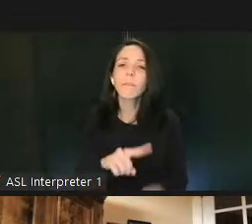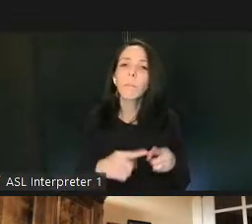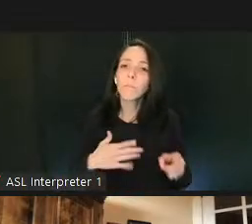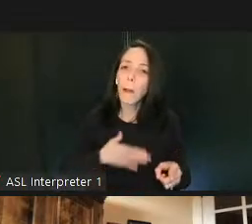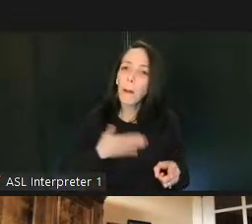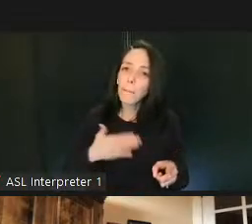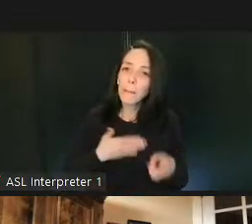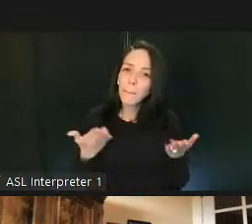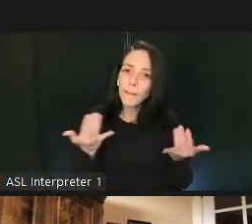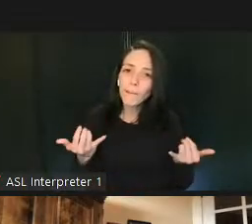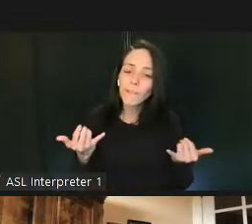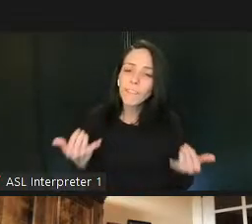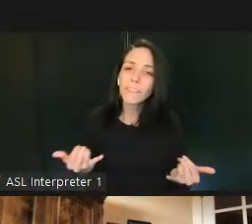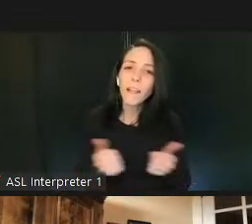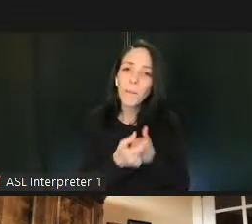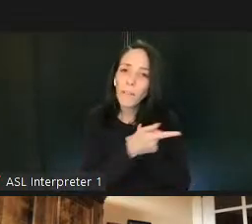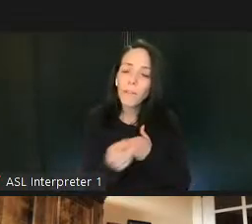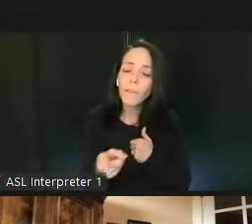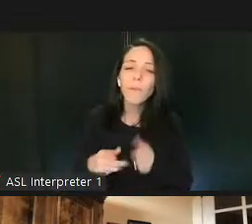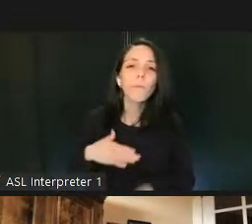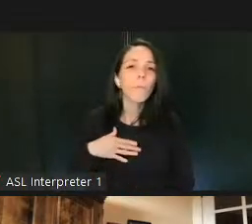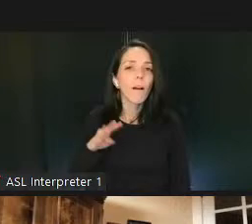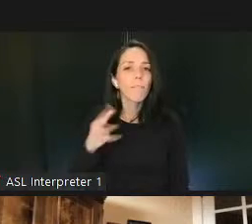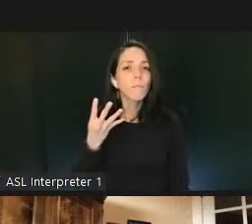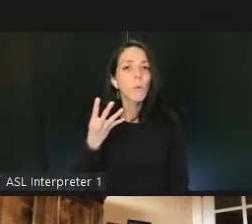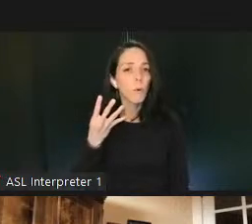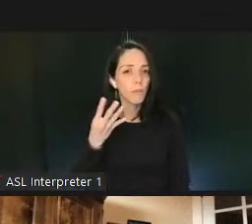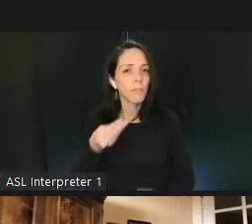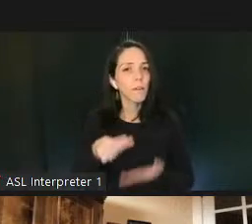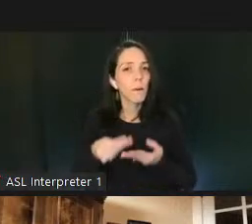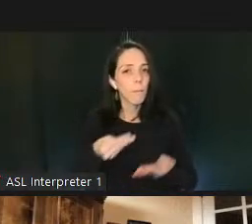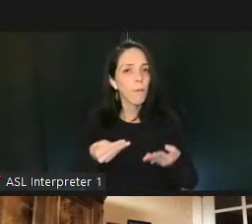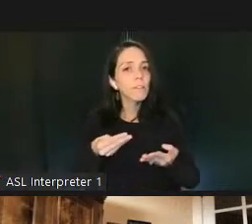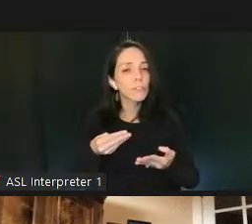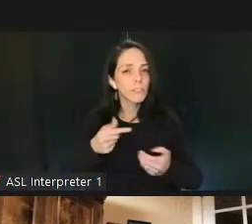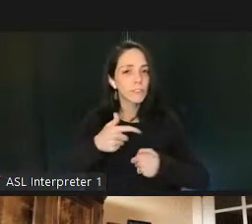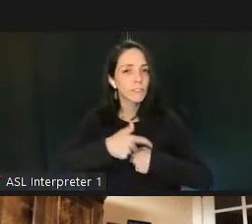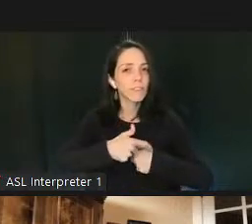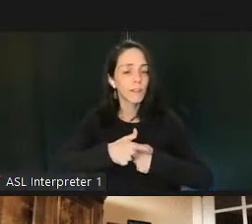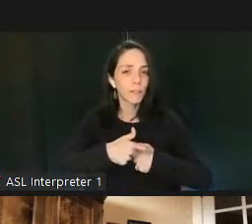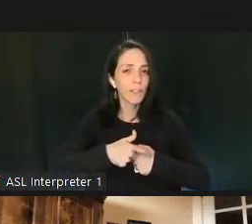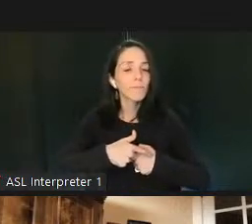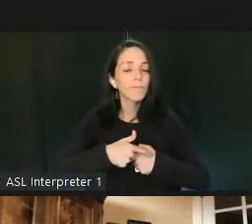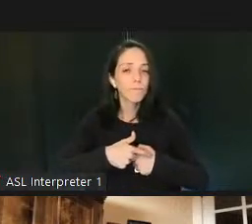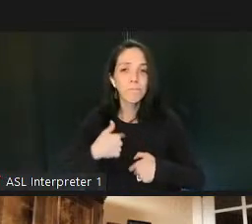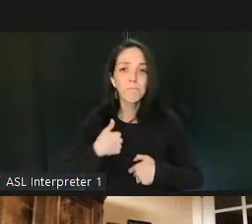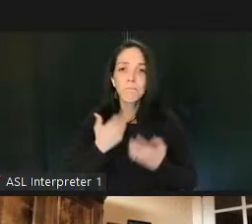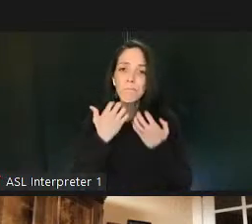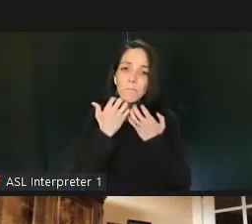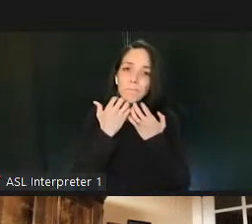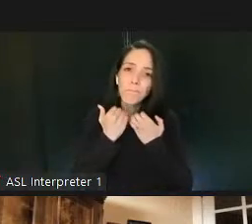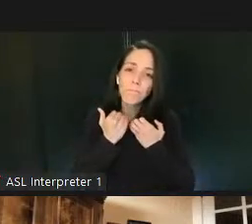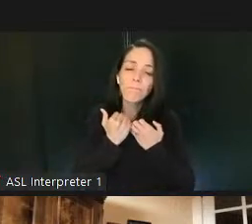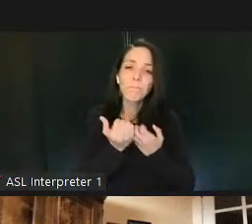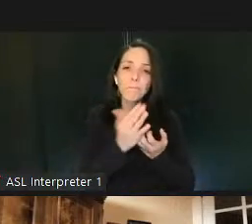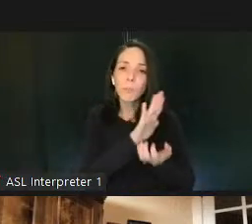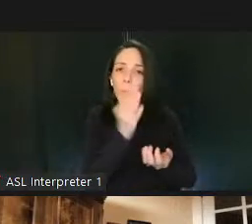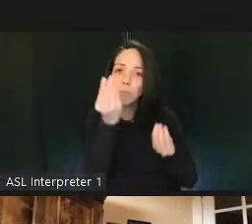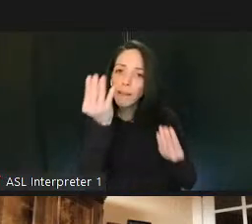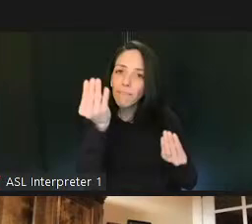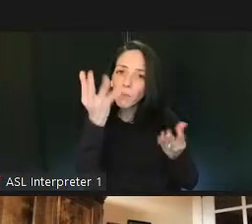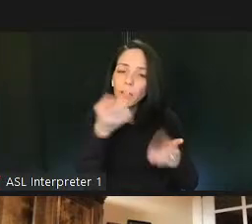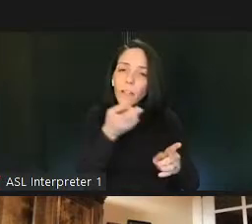tonight with everybody. This is my 4th budget cycle, and I value the input that we get